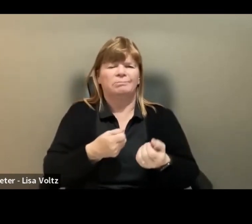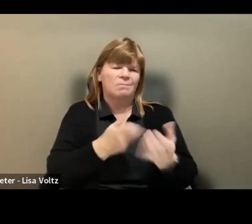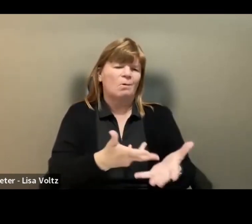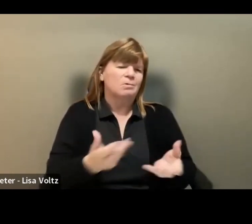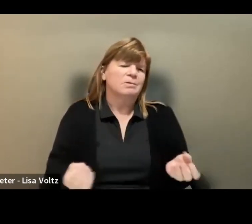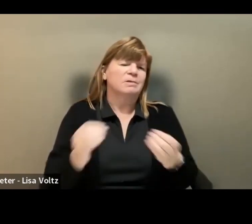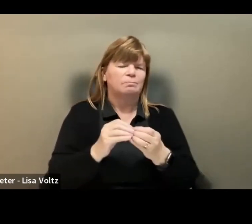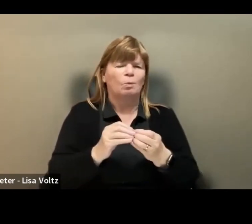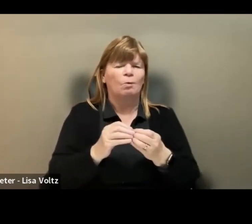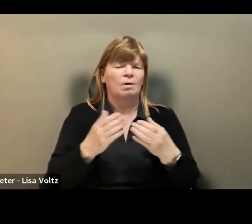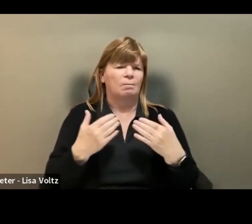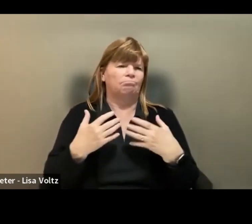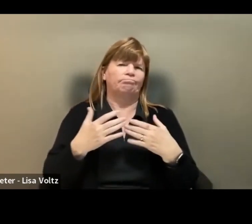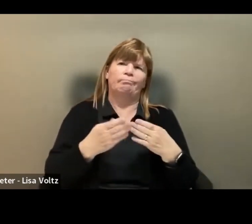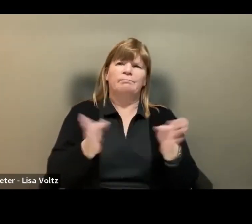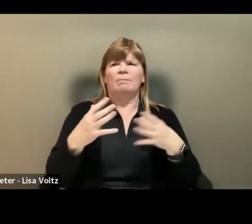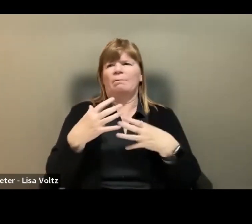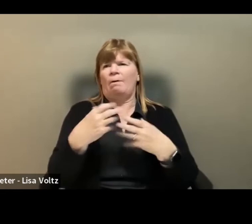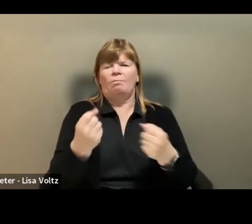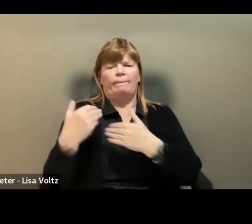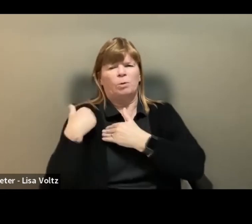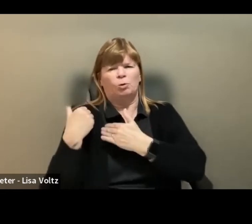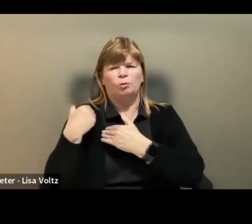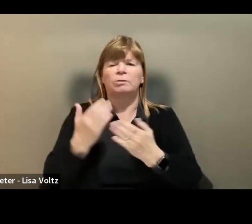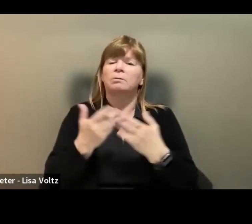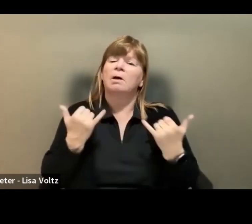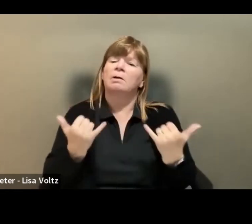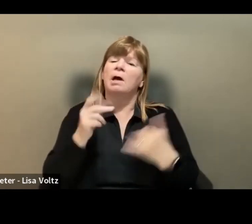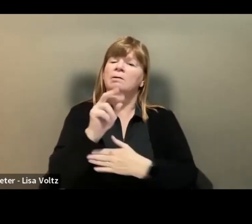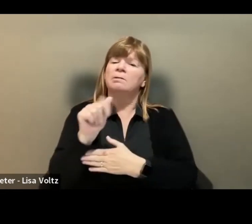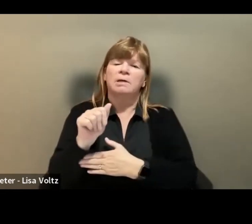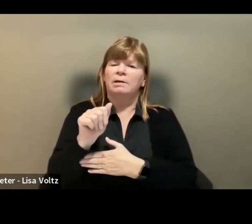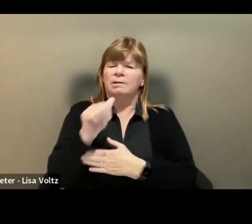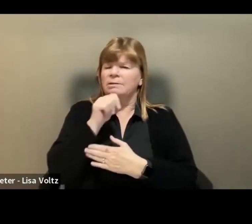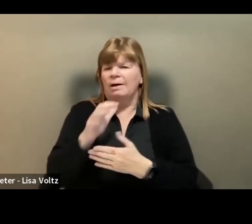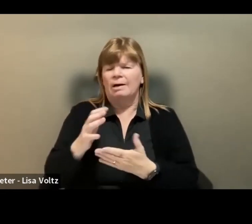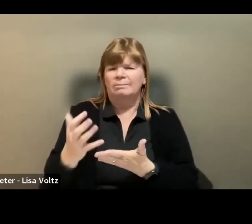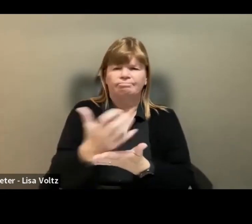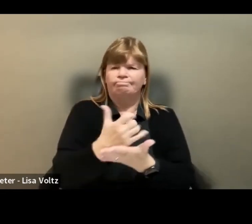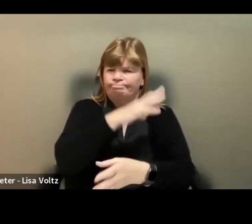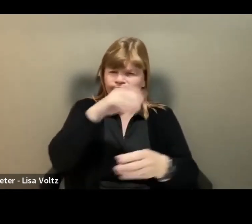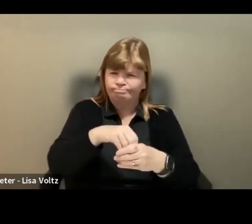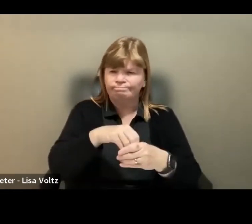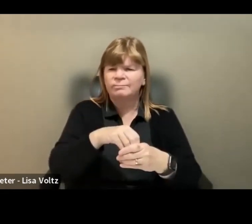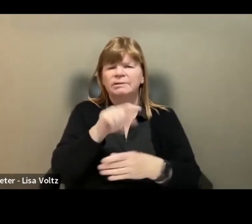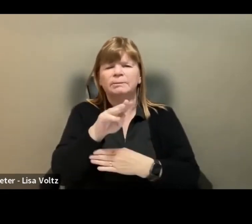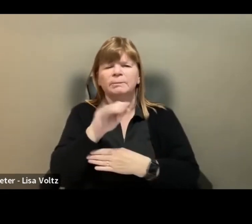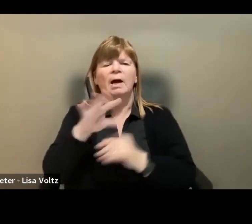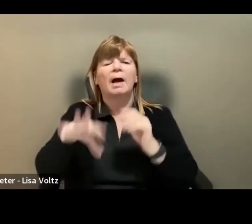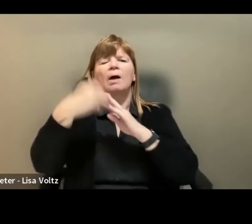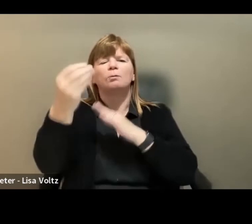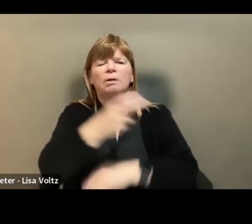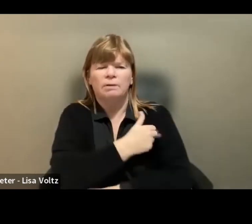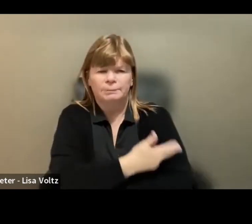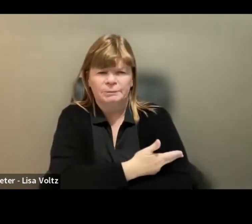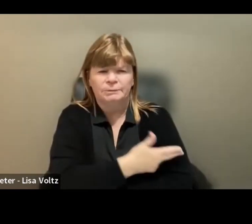of public health burden. Current data sources do not capture TBIs seen outside of hospital settings.